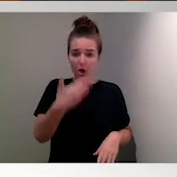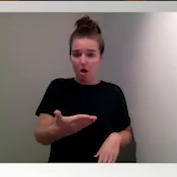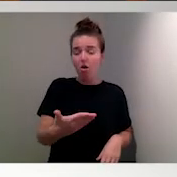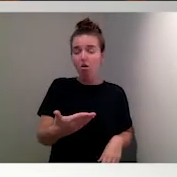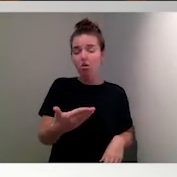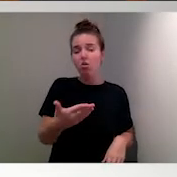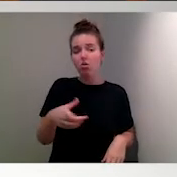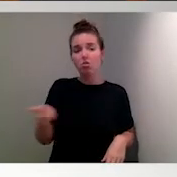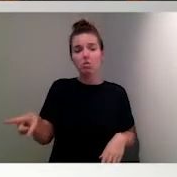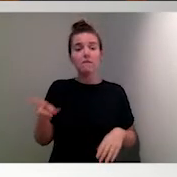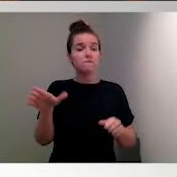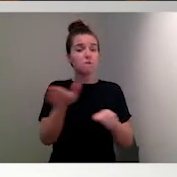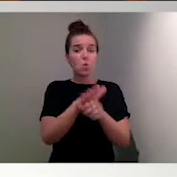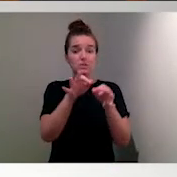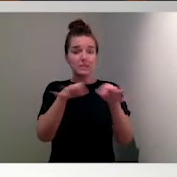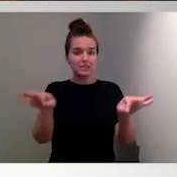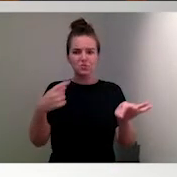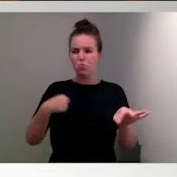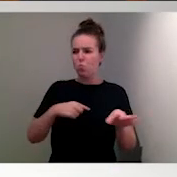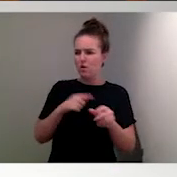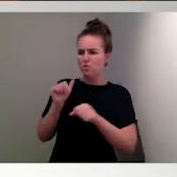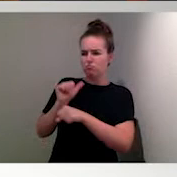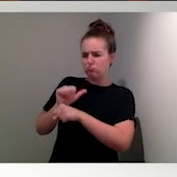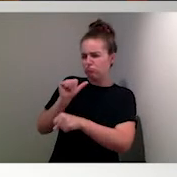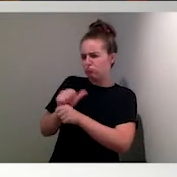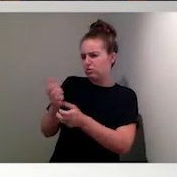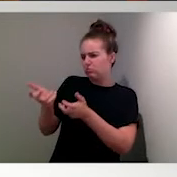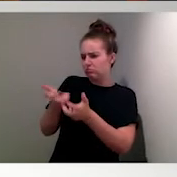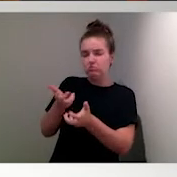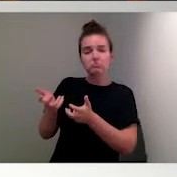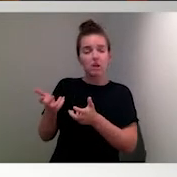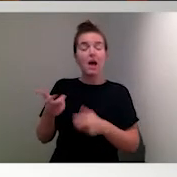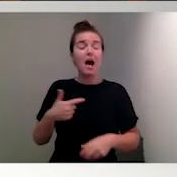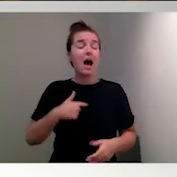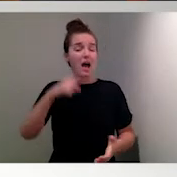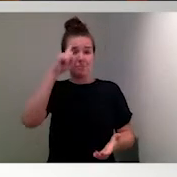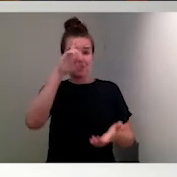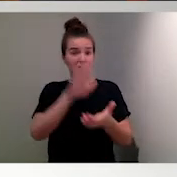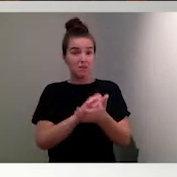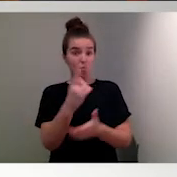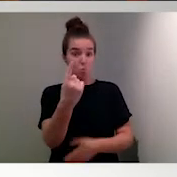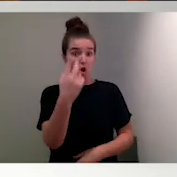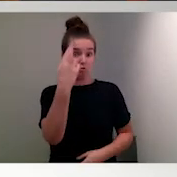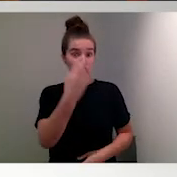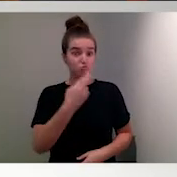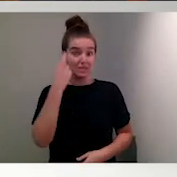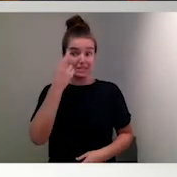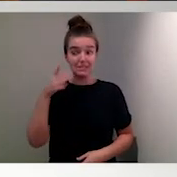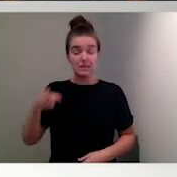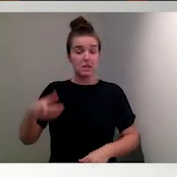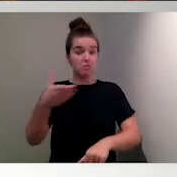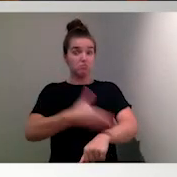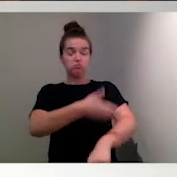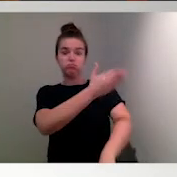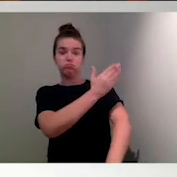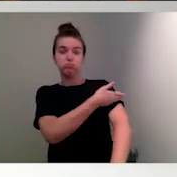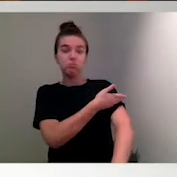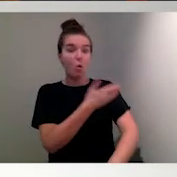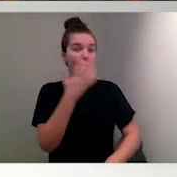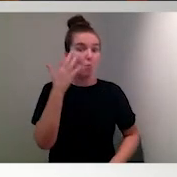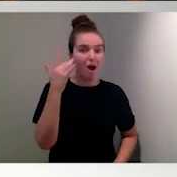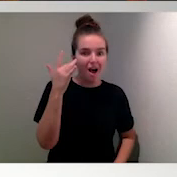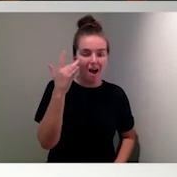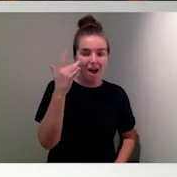him, and I believe that one of the reasons we have made so much progress with him is because we kicked down doors for